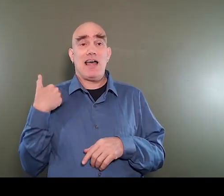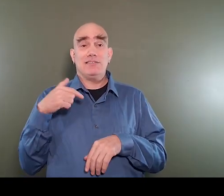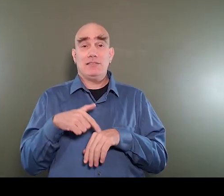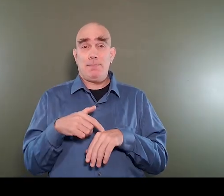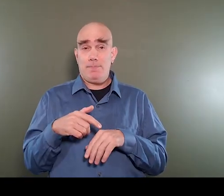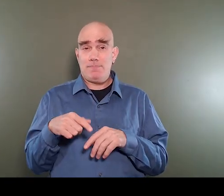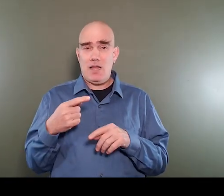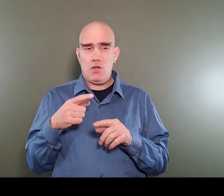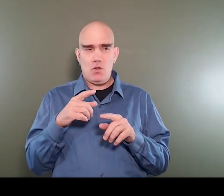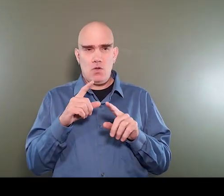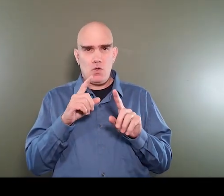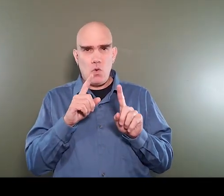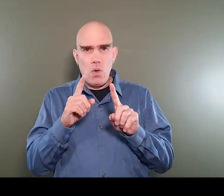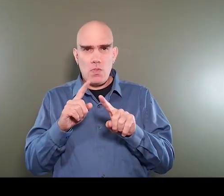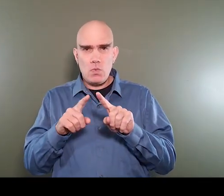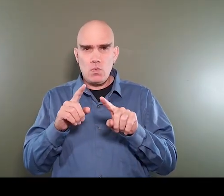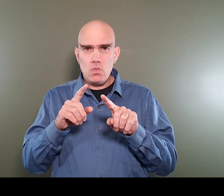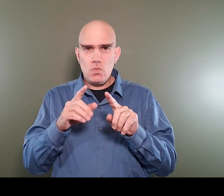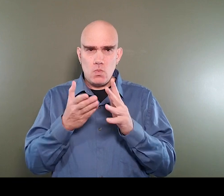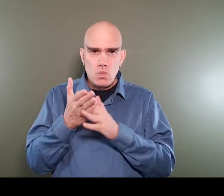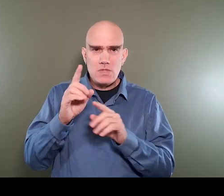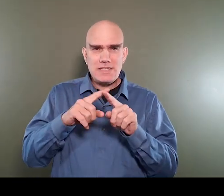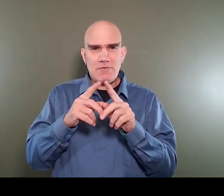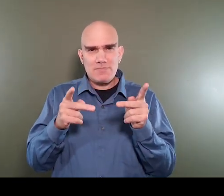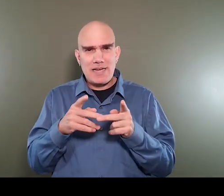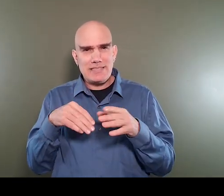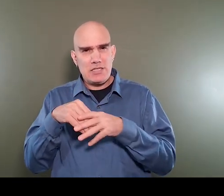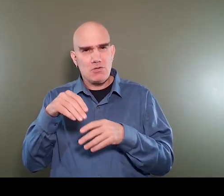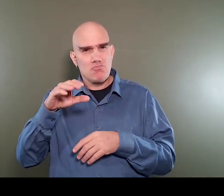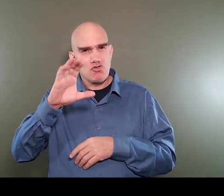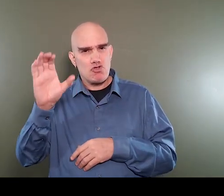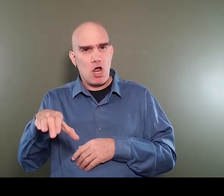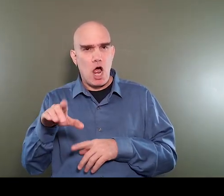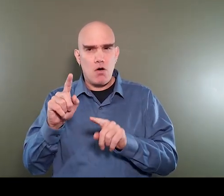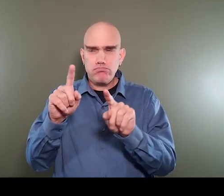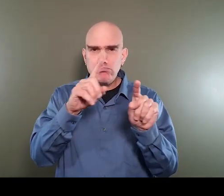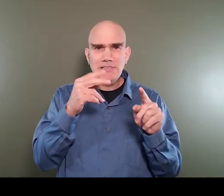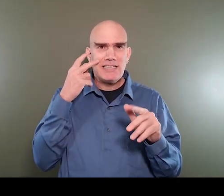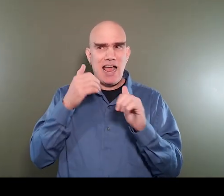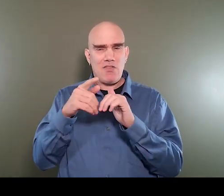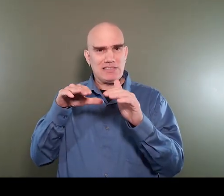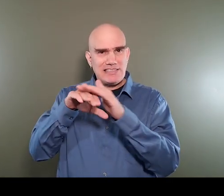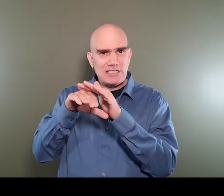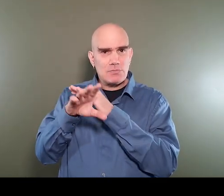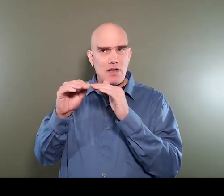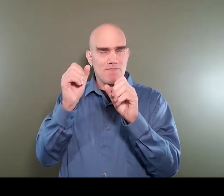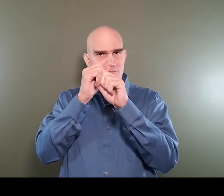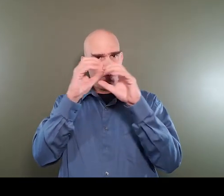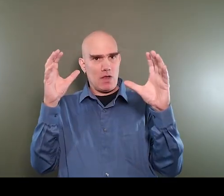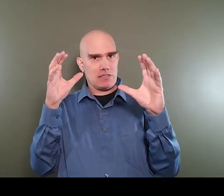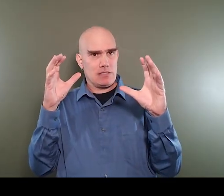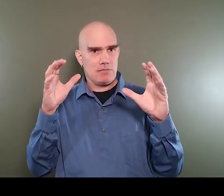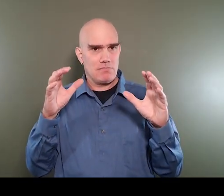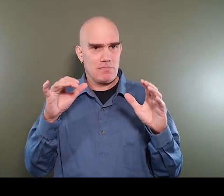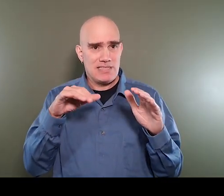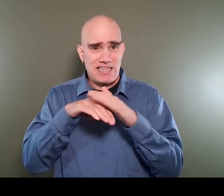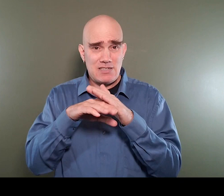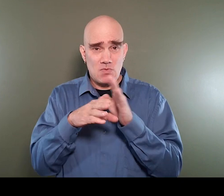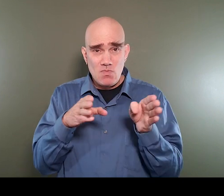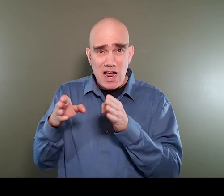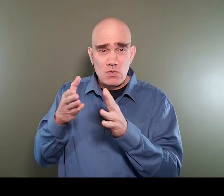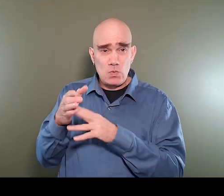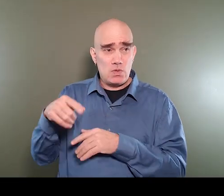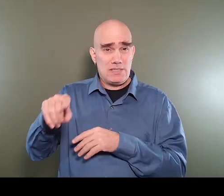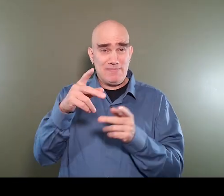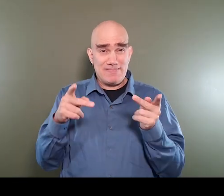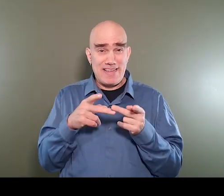talked about the last time about going through different places in Chicago and seeing how they're accessible and visualizing the